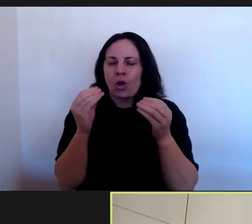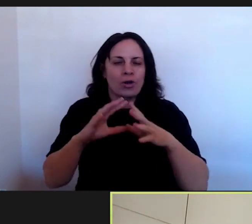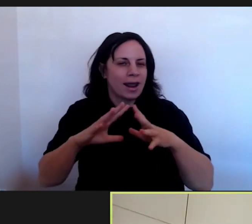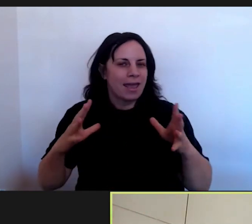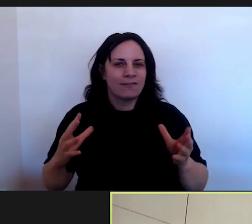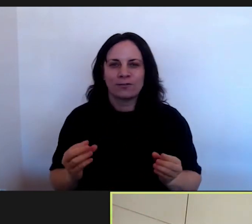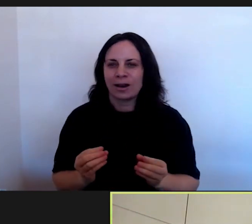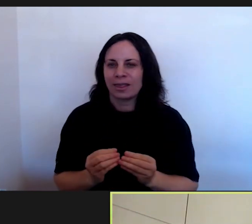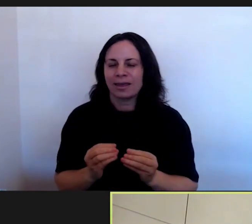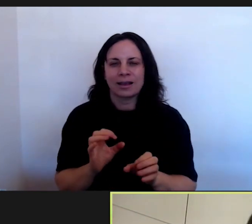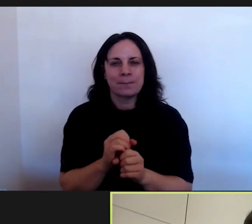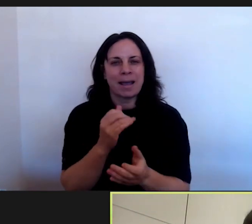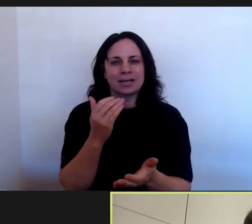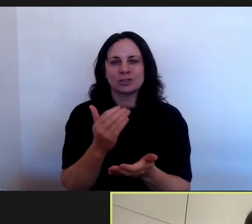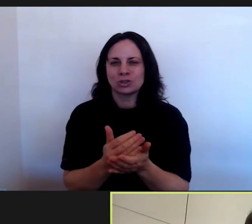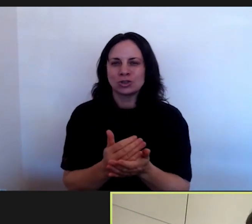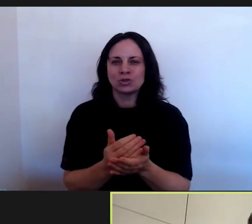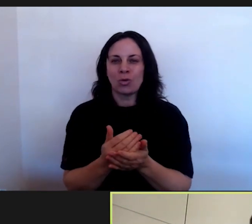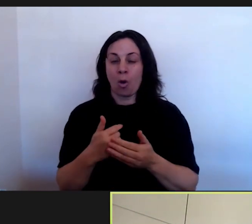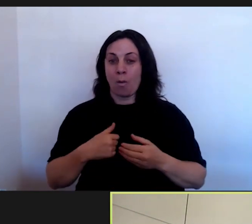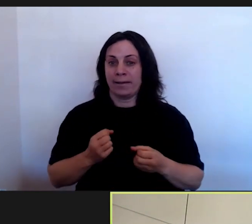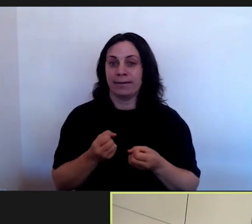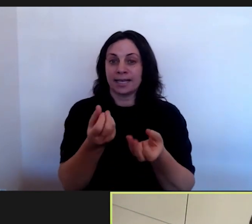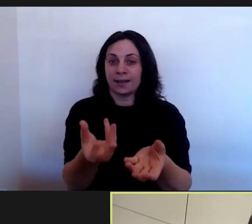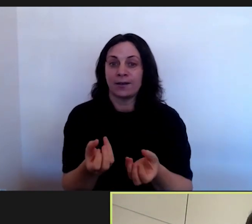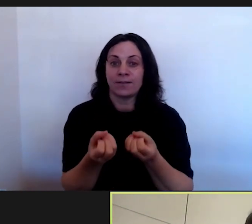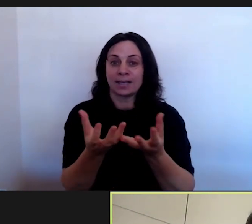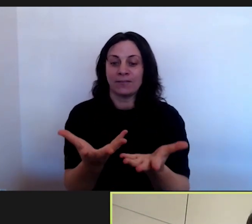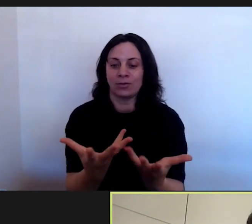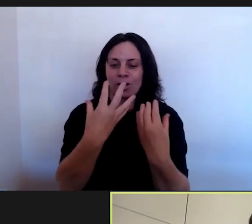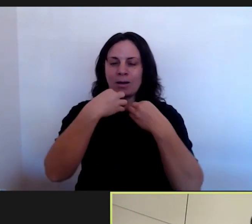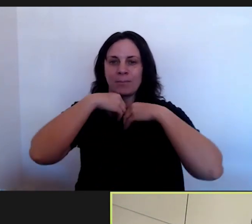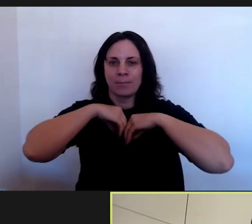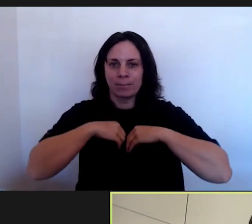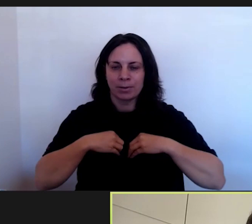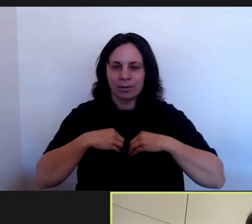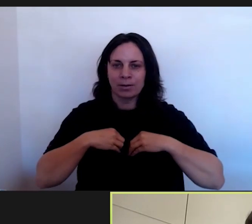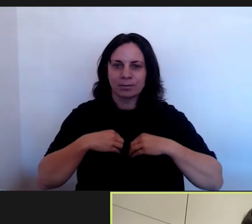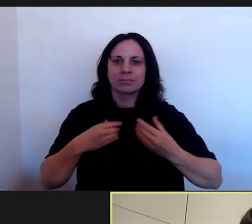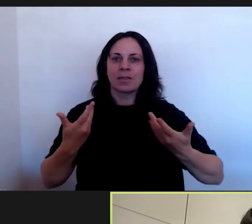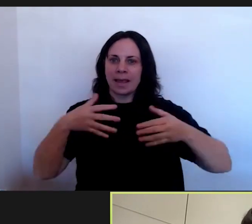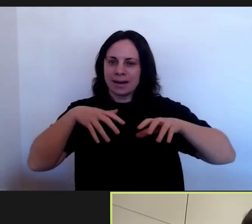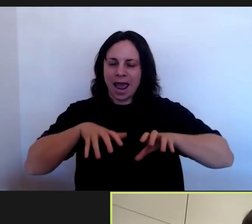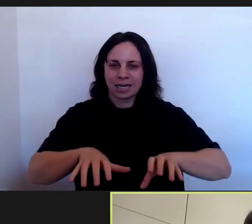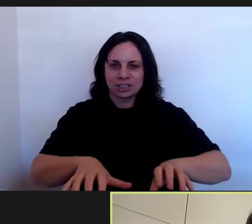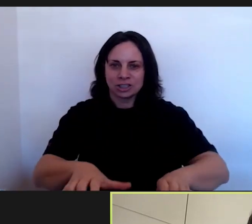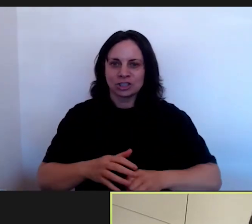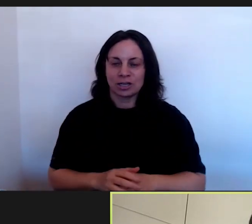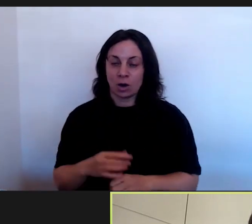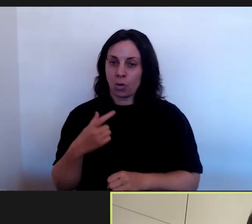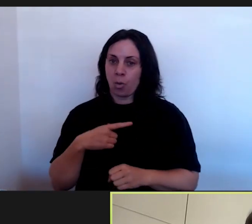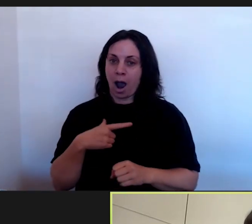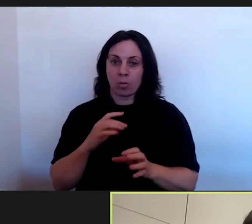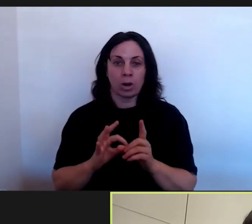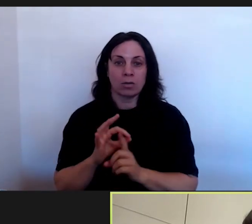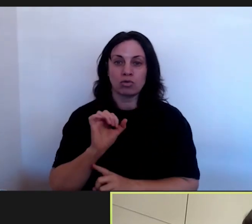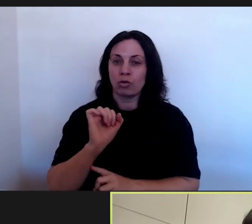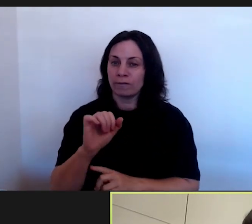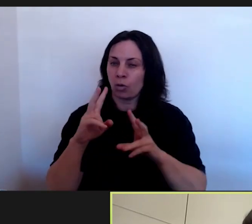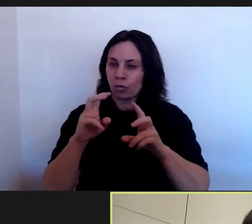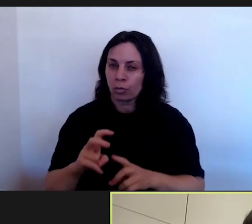take everything you learned today into practice. You will have better research quality, you have richer and